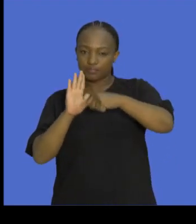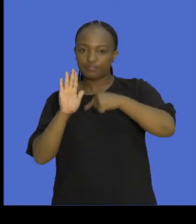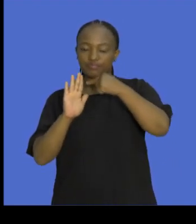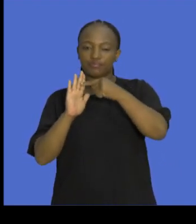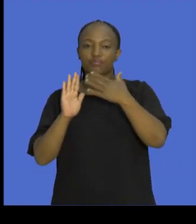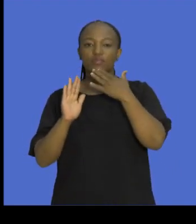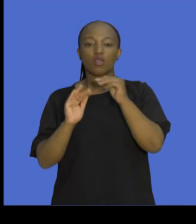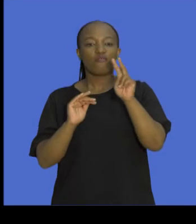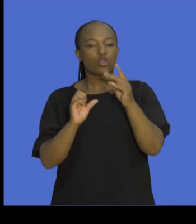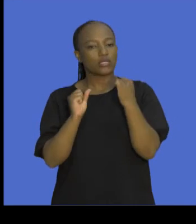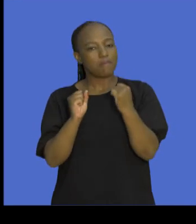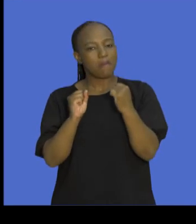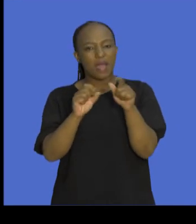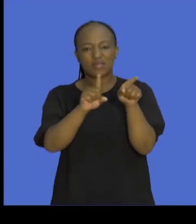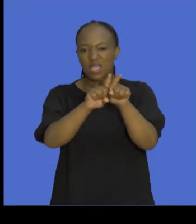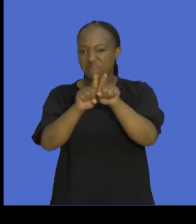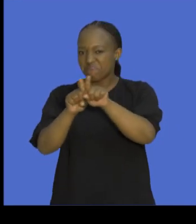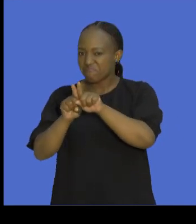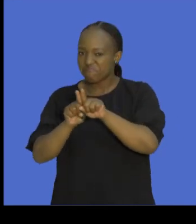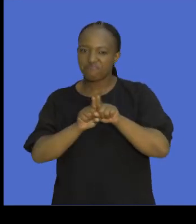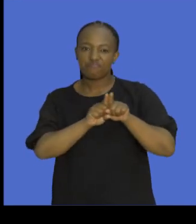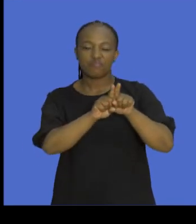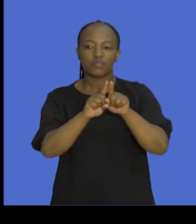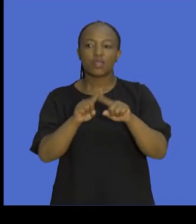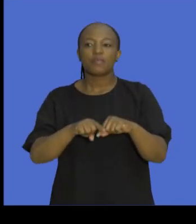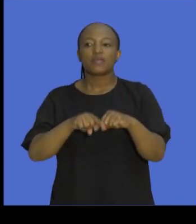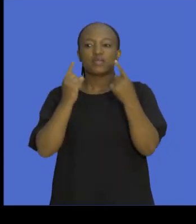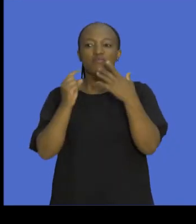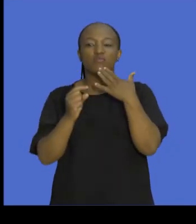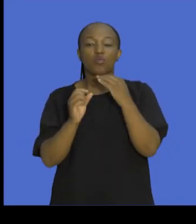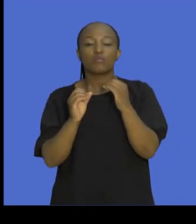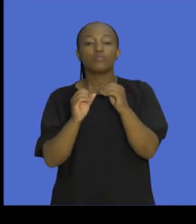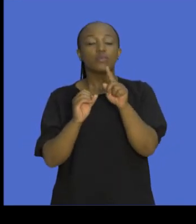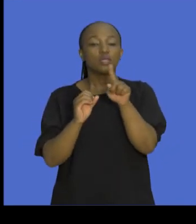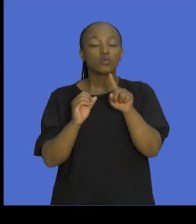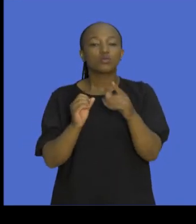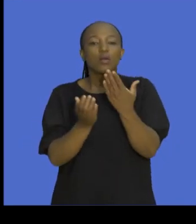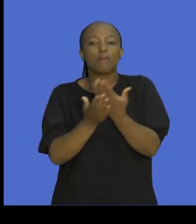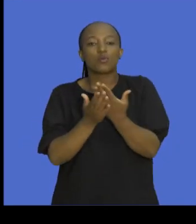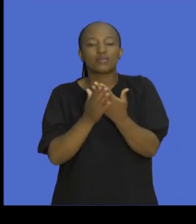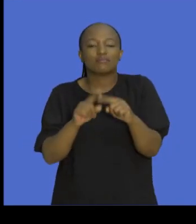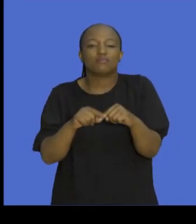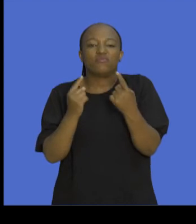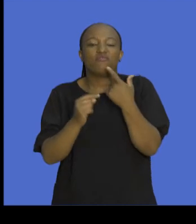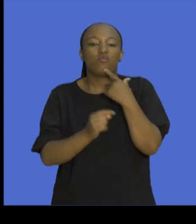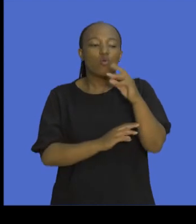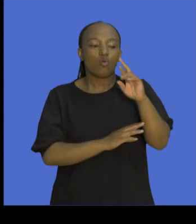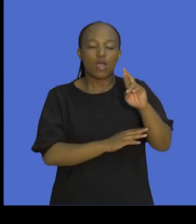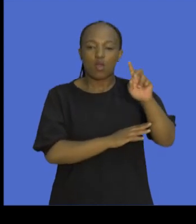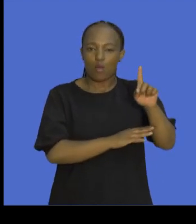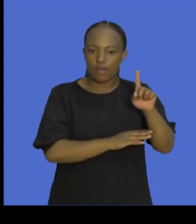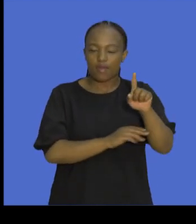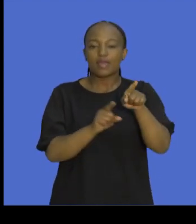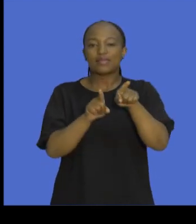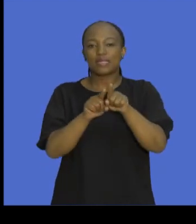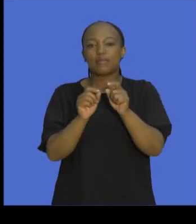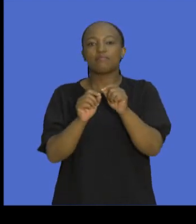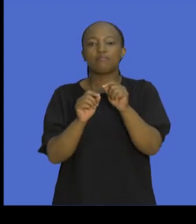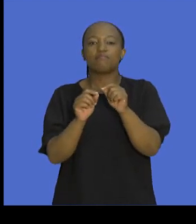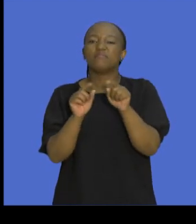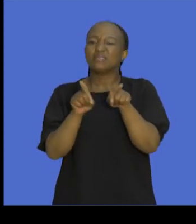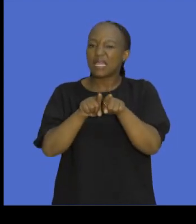voltage remains constant. So the terminal potential difference is equal to the potential difference across R1 is also